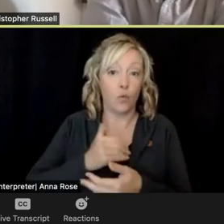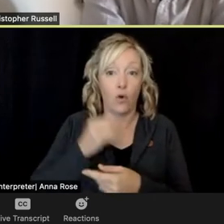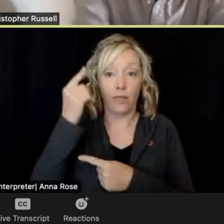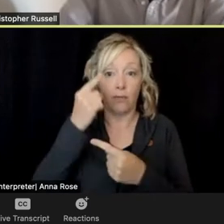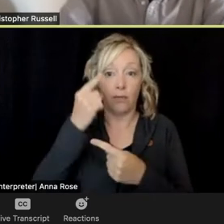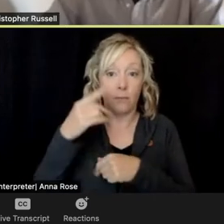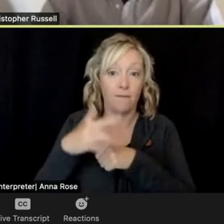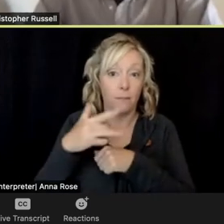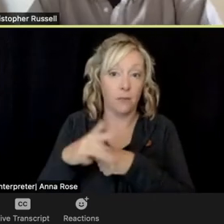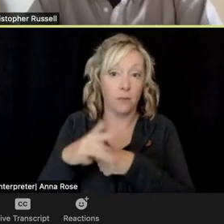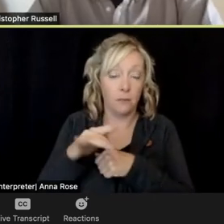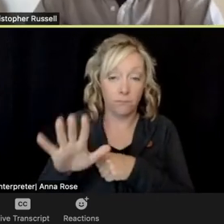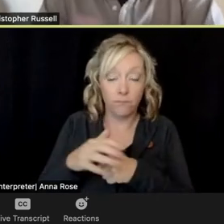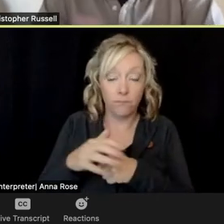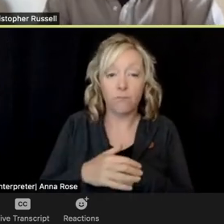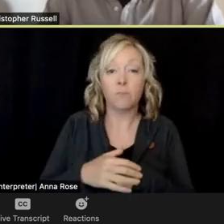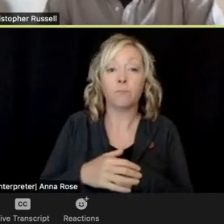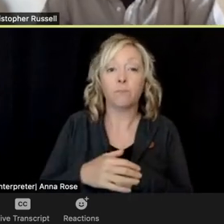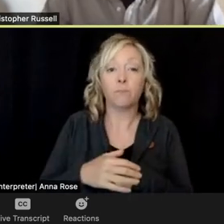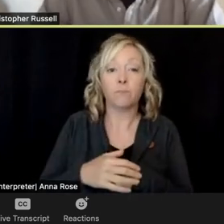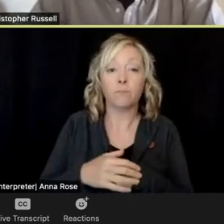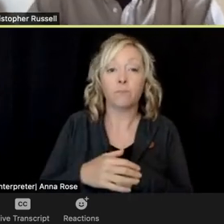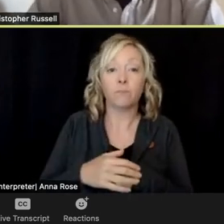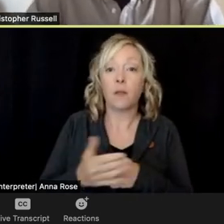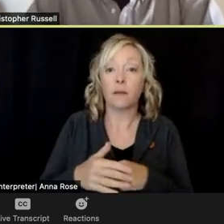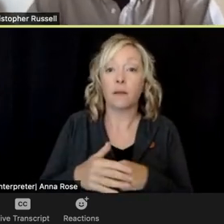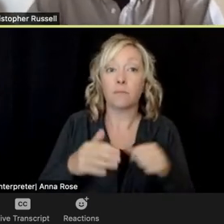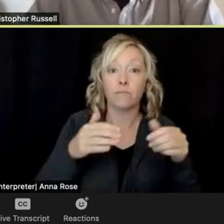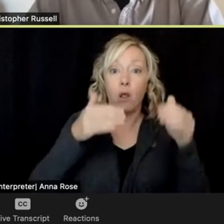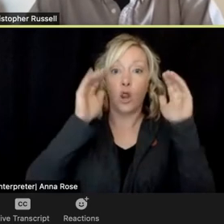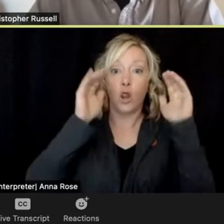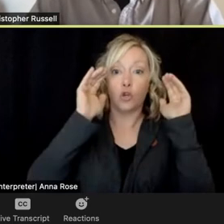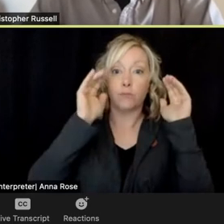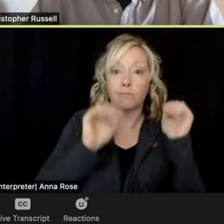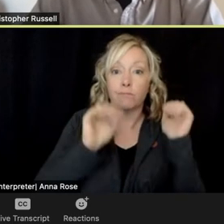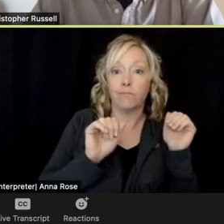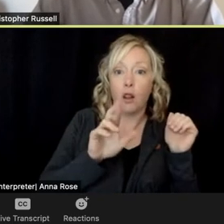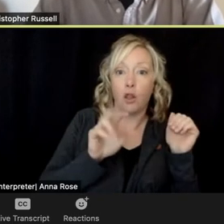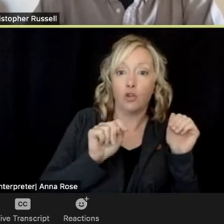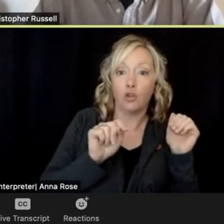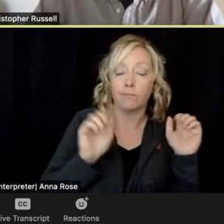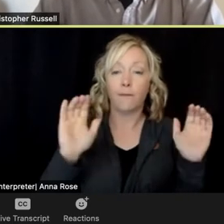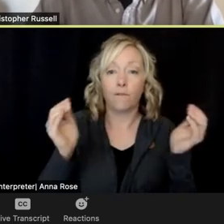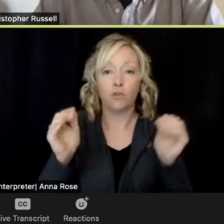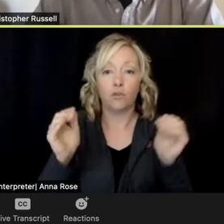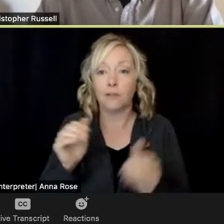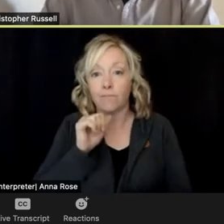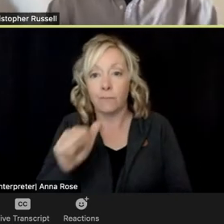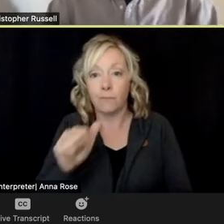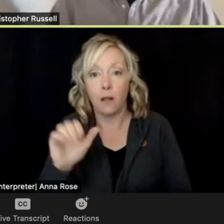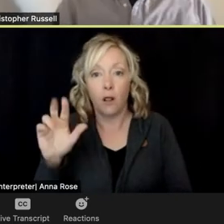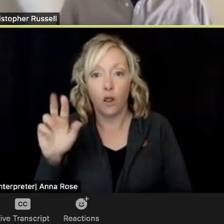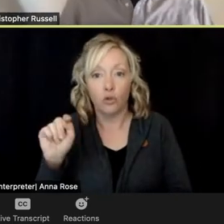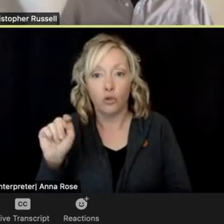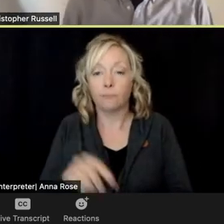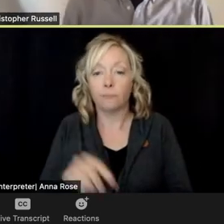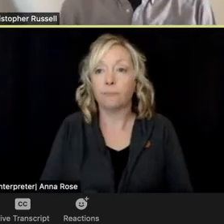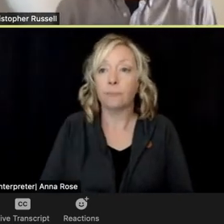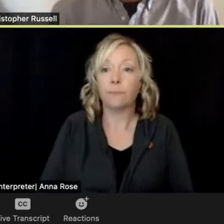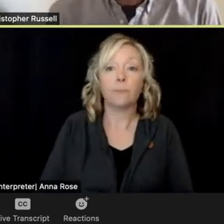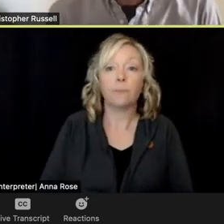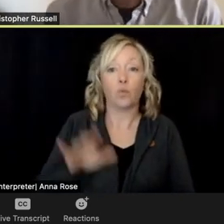kind of non-specific way, alert versus non-alert. So in this study, they surveyed like